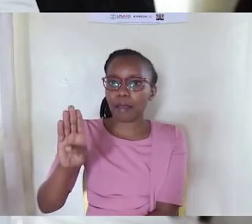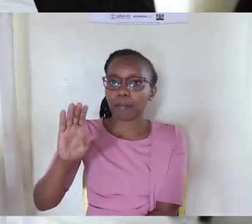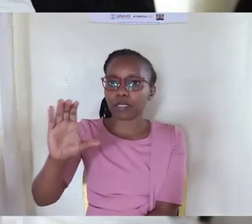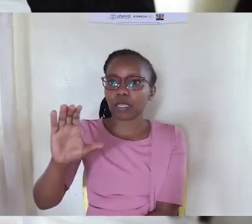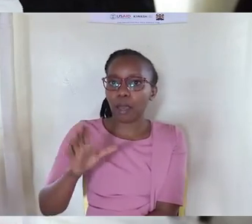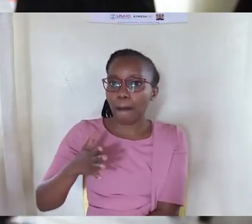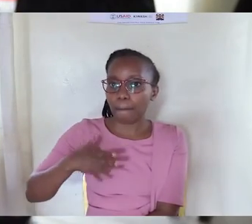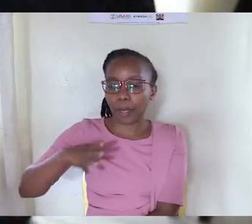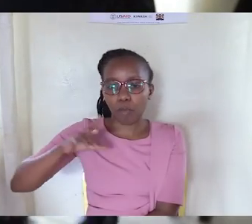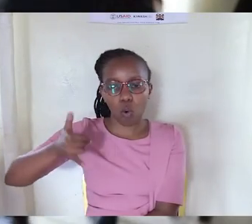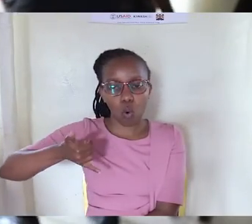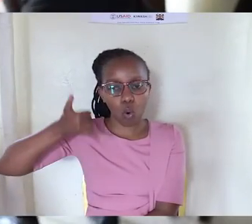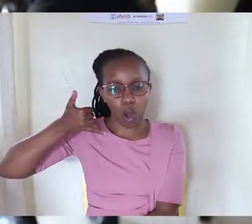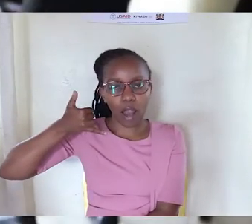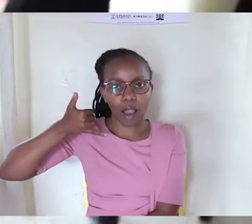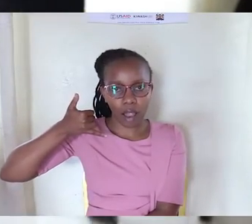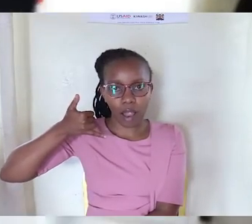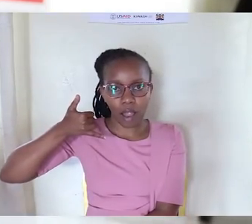be called and